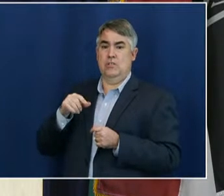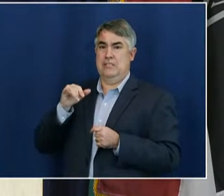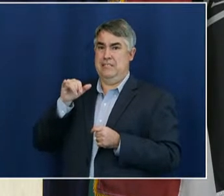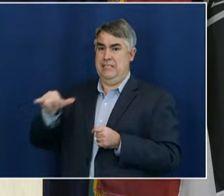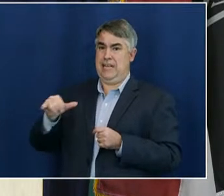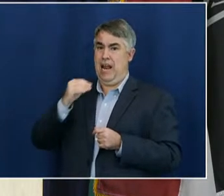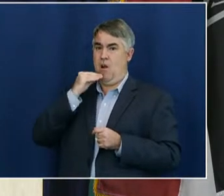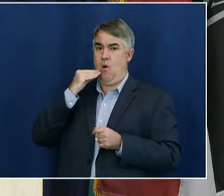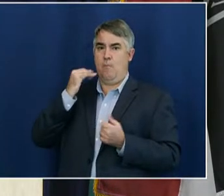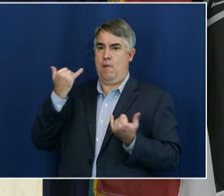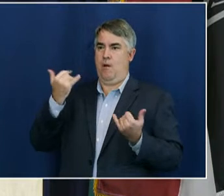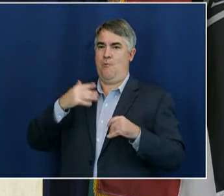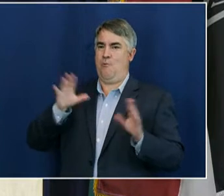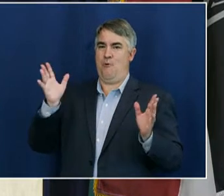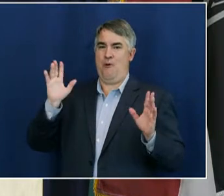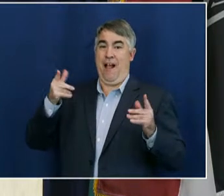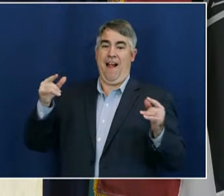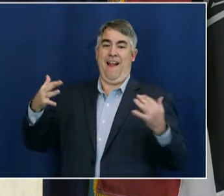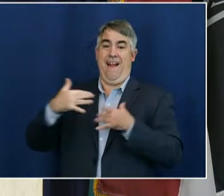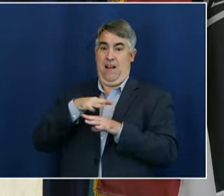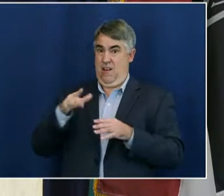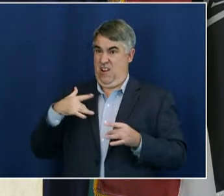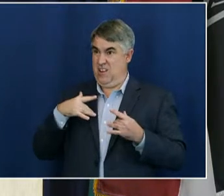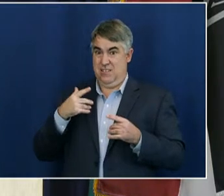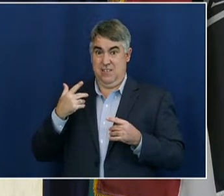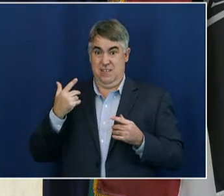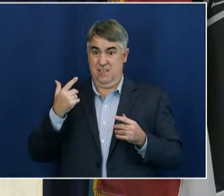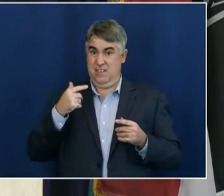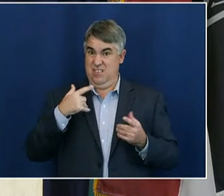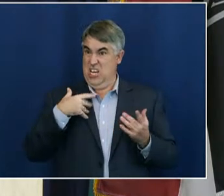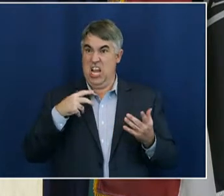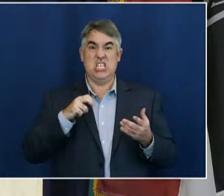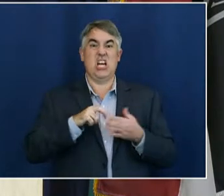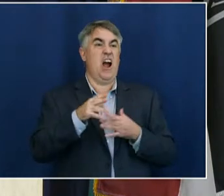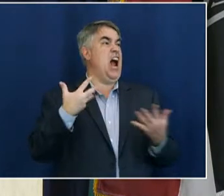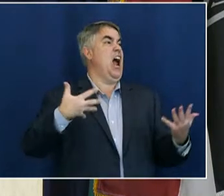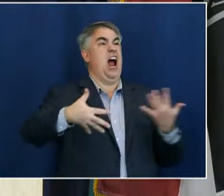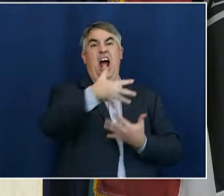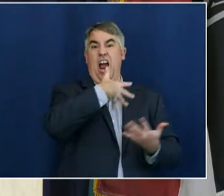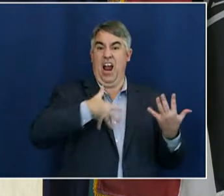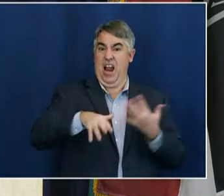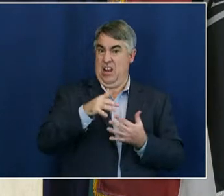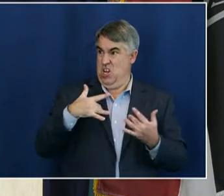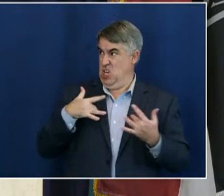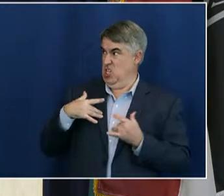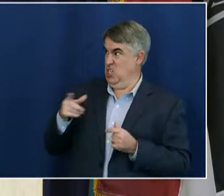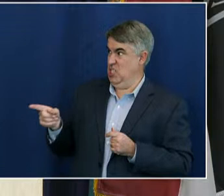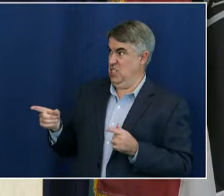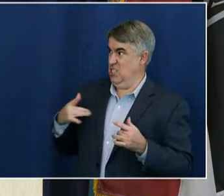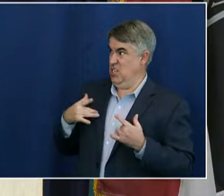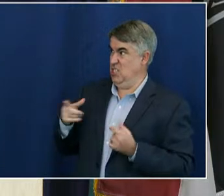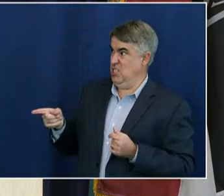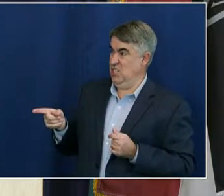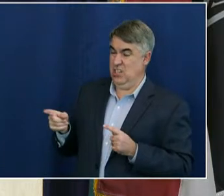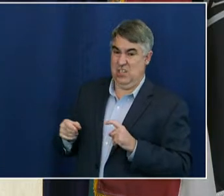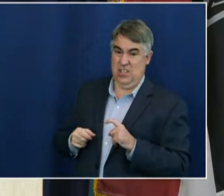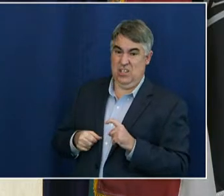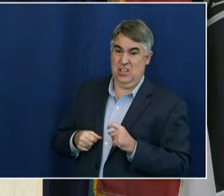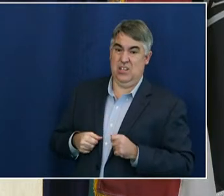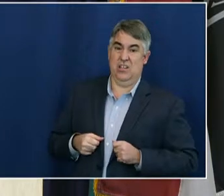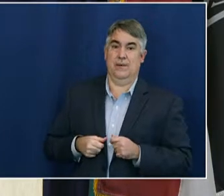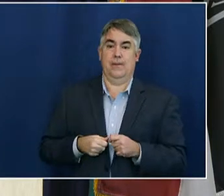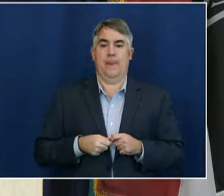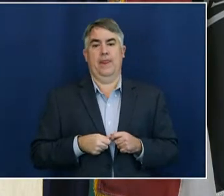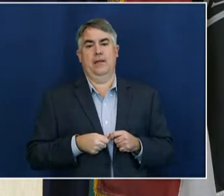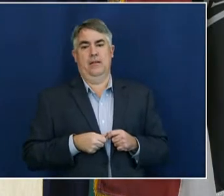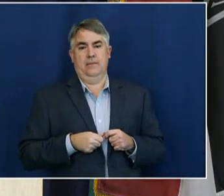I know that's been a topic since it came a little bit of a surprise earlier this week. Can you talk about any concerns about that if it was lifted too early? Yeah,